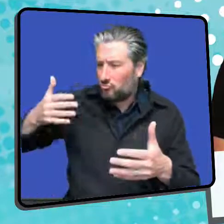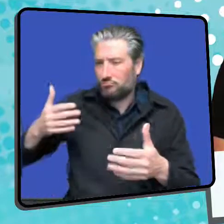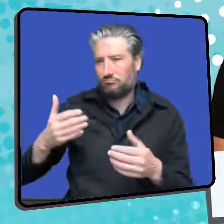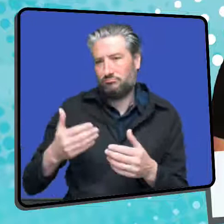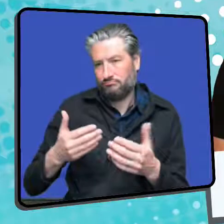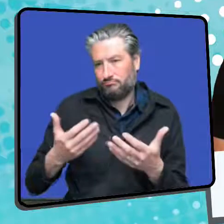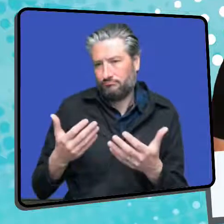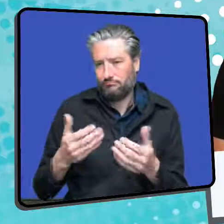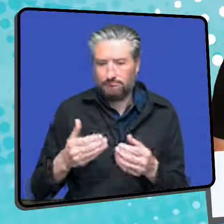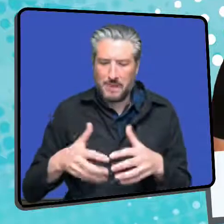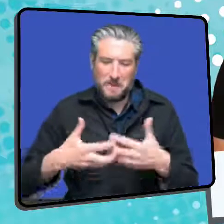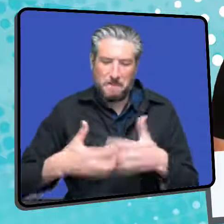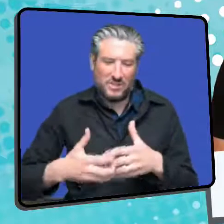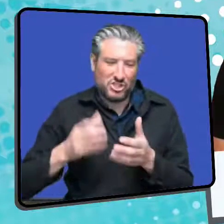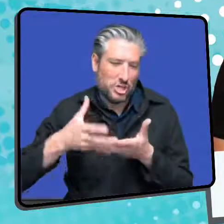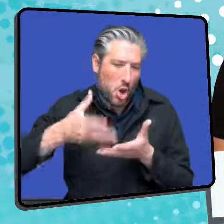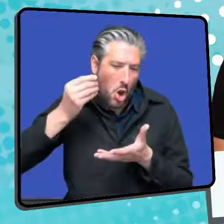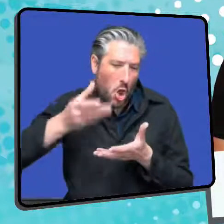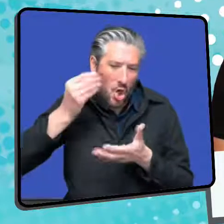important. And so if you go to